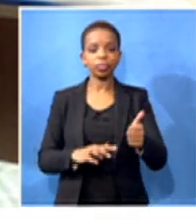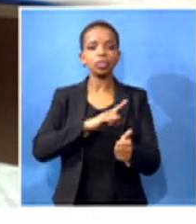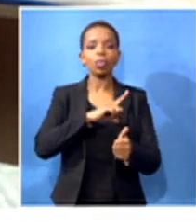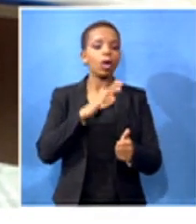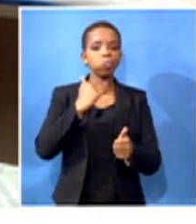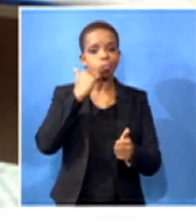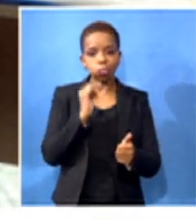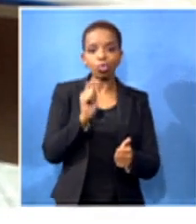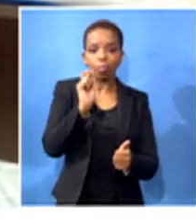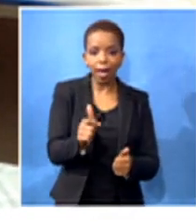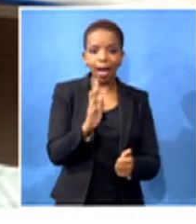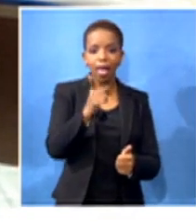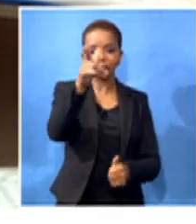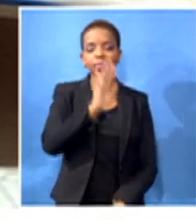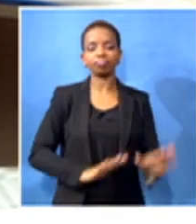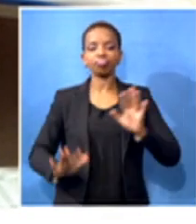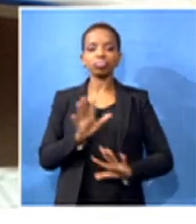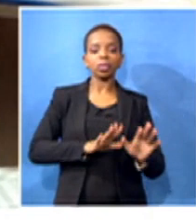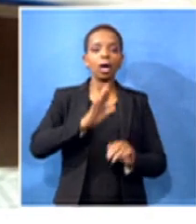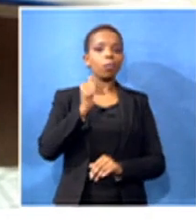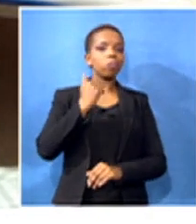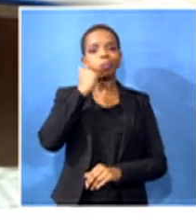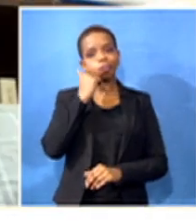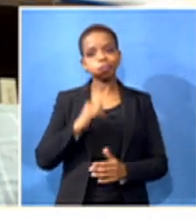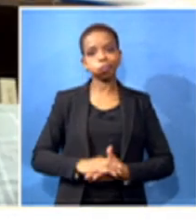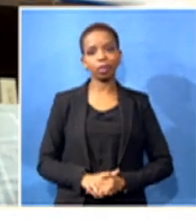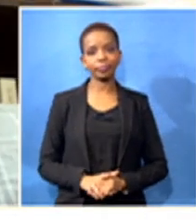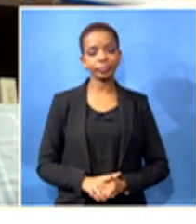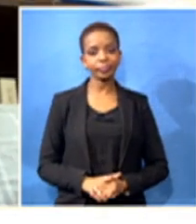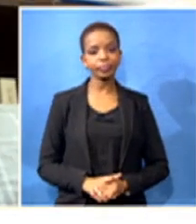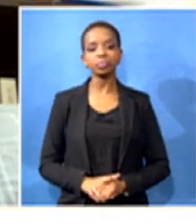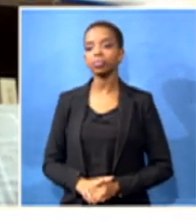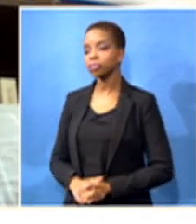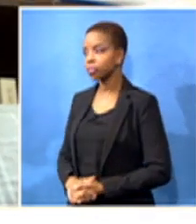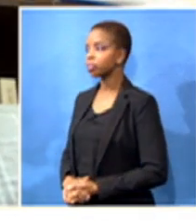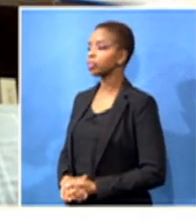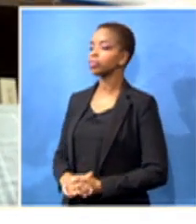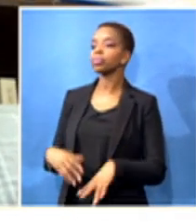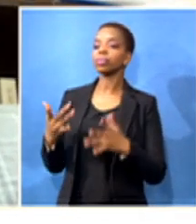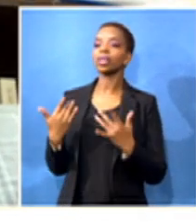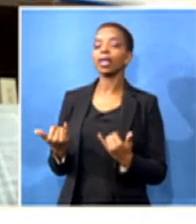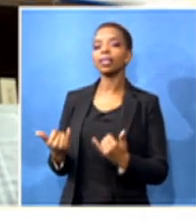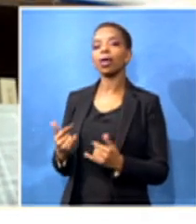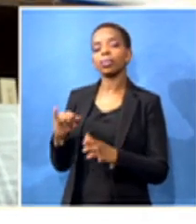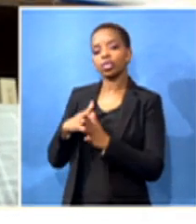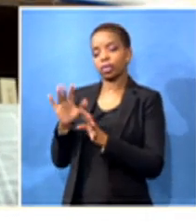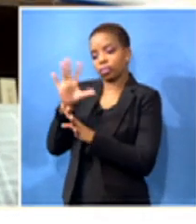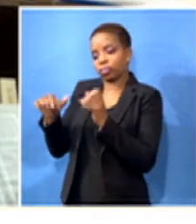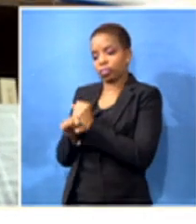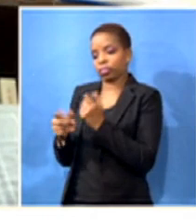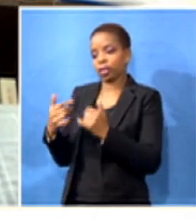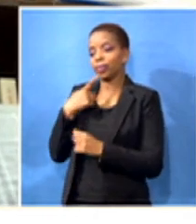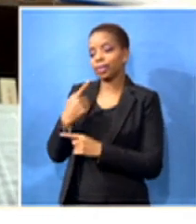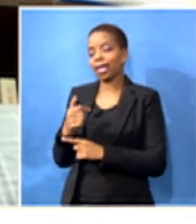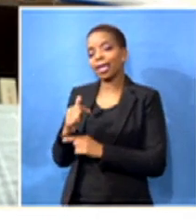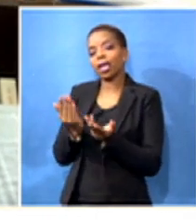with the specification as given at the beginning of the process. Yeah. So let's just sort of start rounding this up. We talk of 5,000